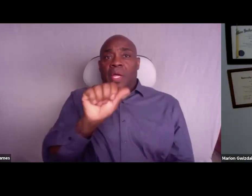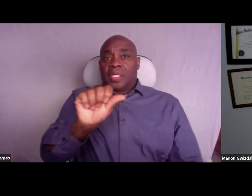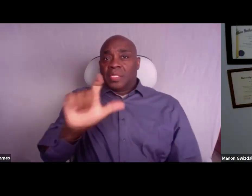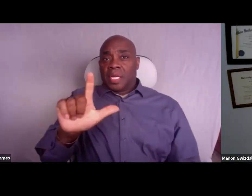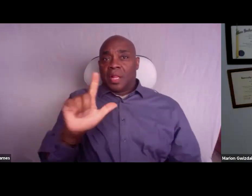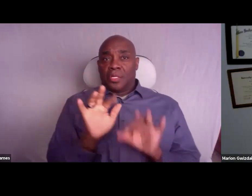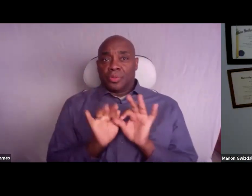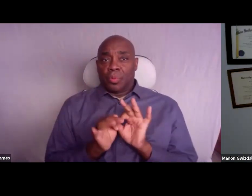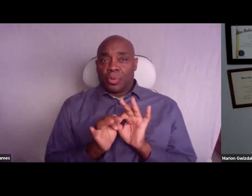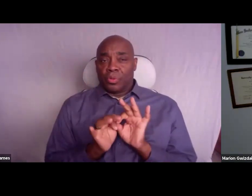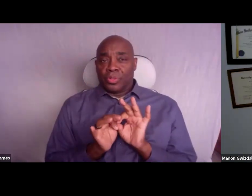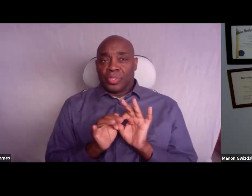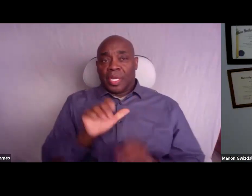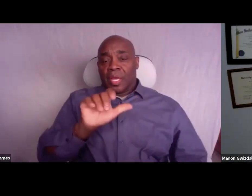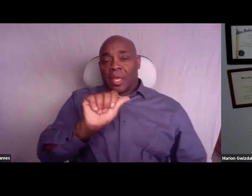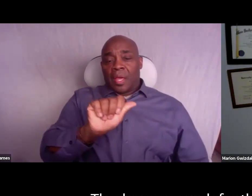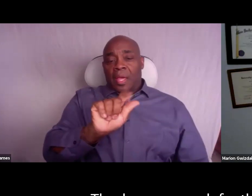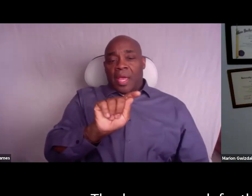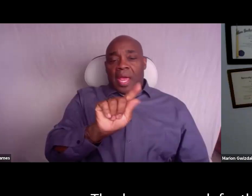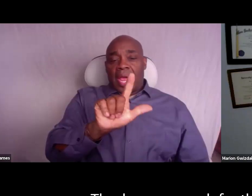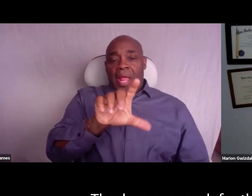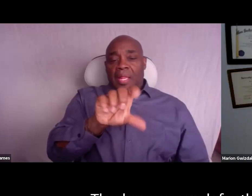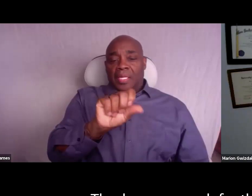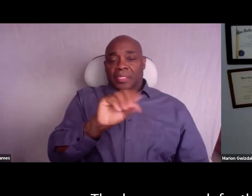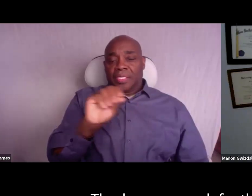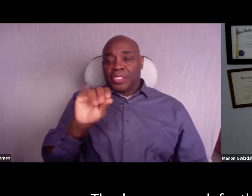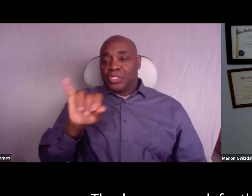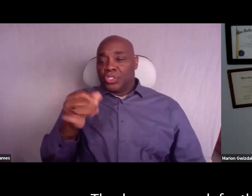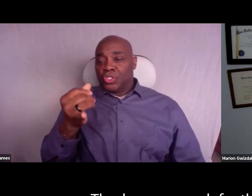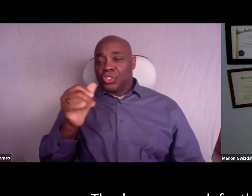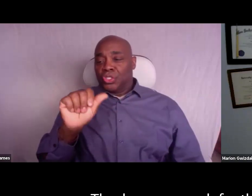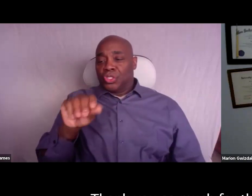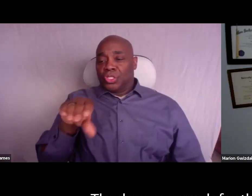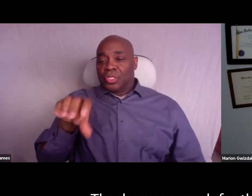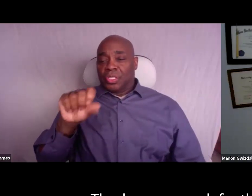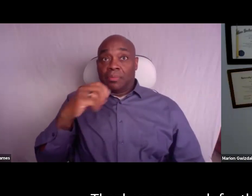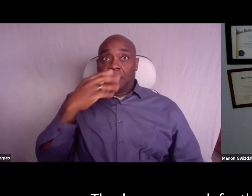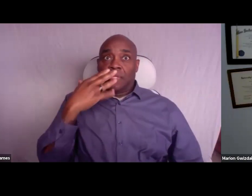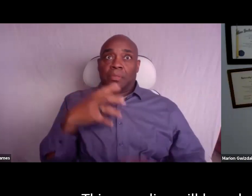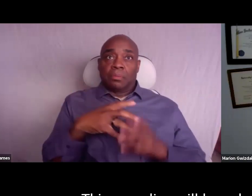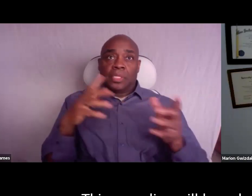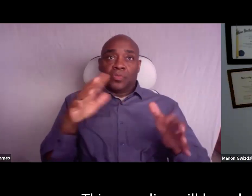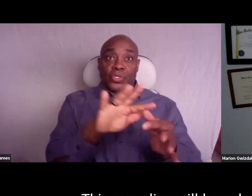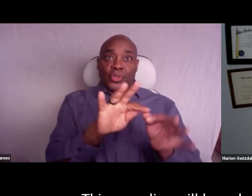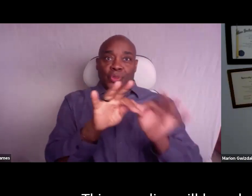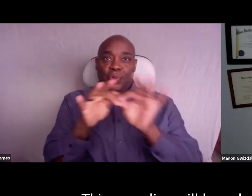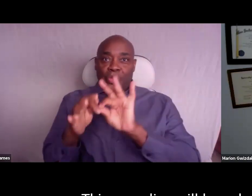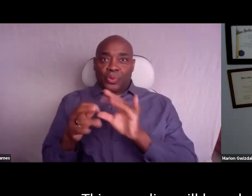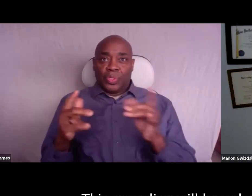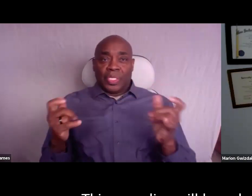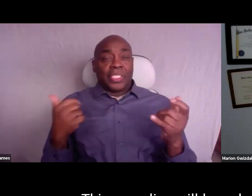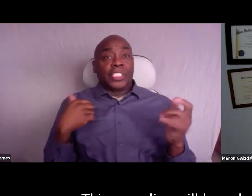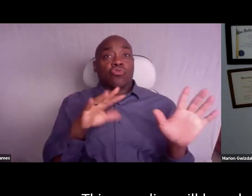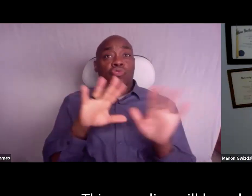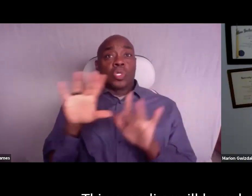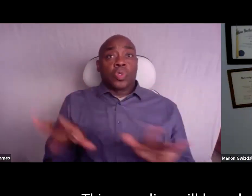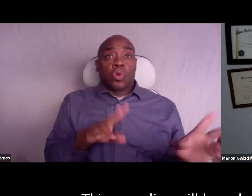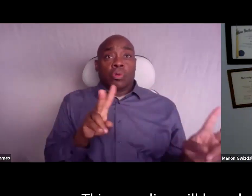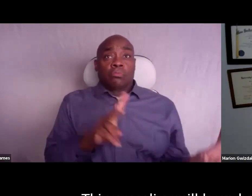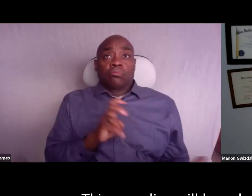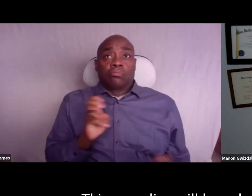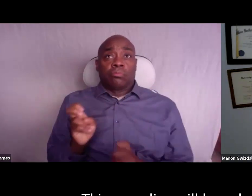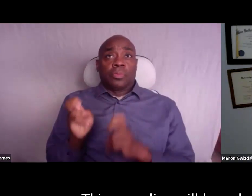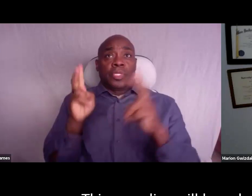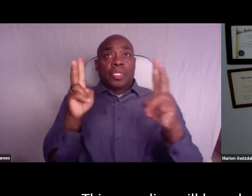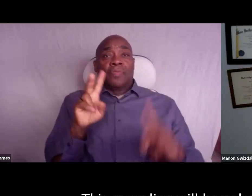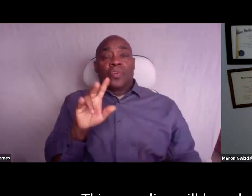interpreters, Atlas and James. Thank you so much for the interpretation today. This recording will be uploaded on YouTube for